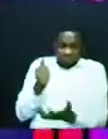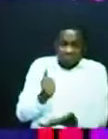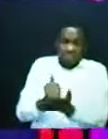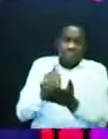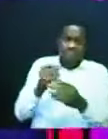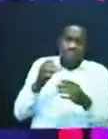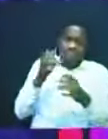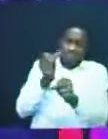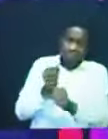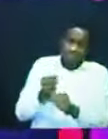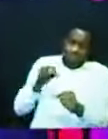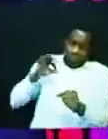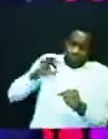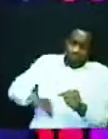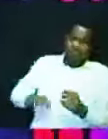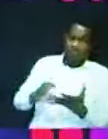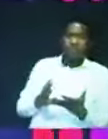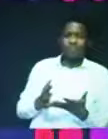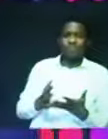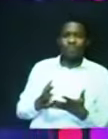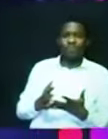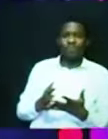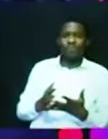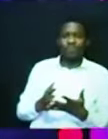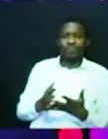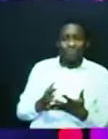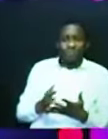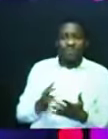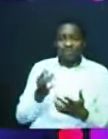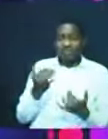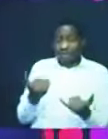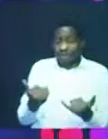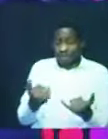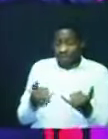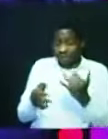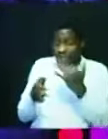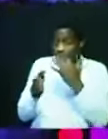the products of the word of God is wisdom.